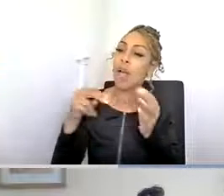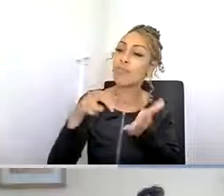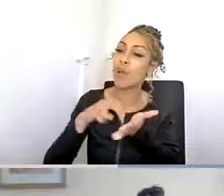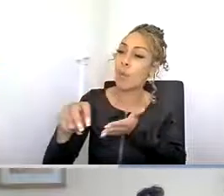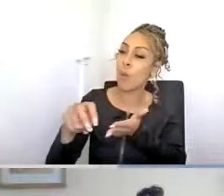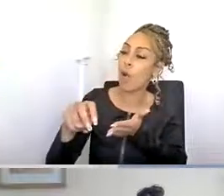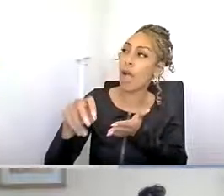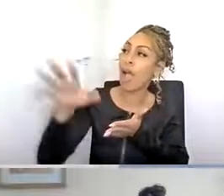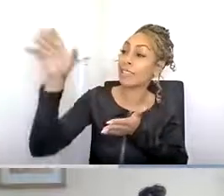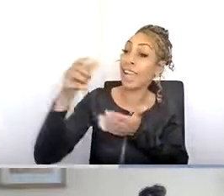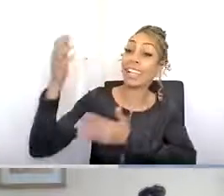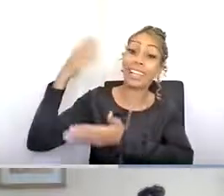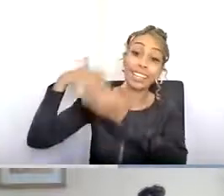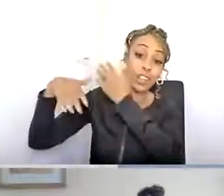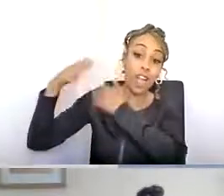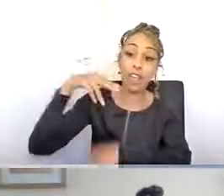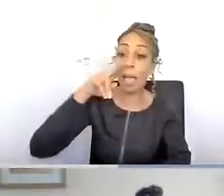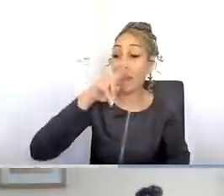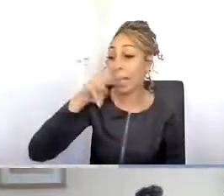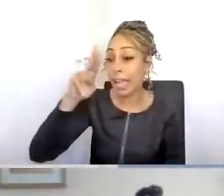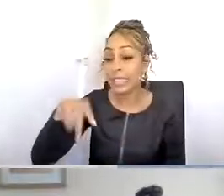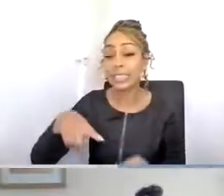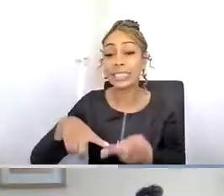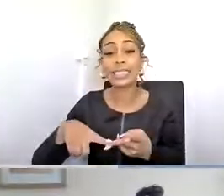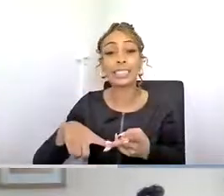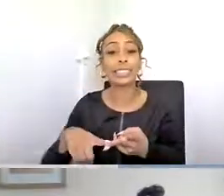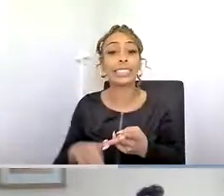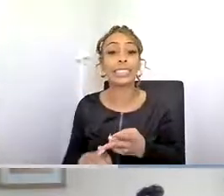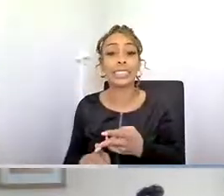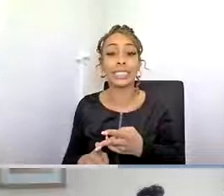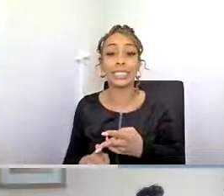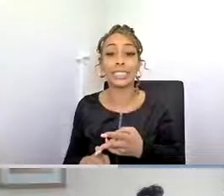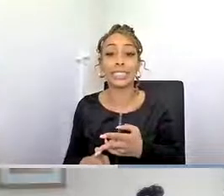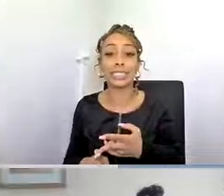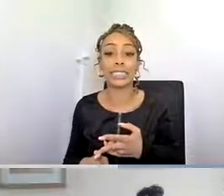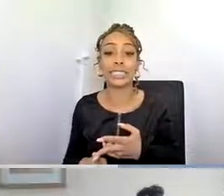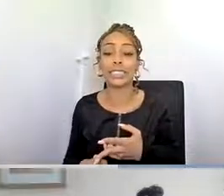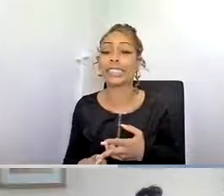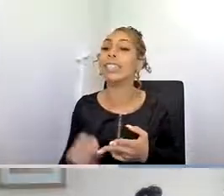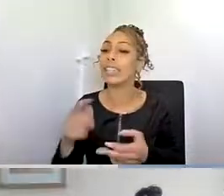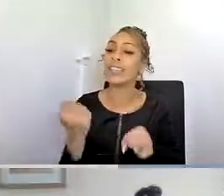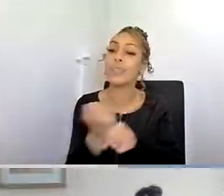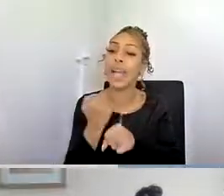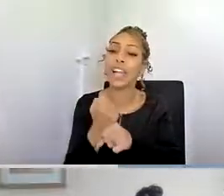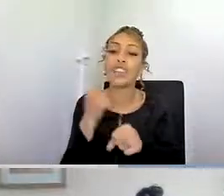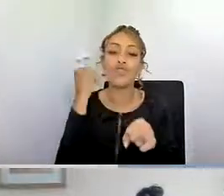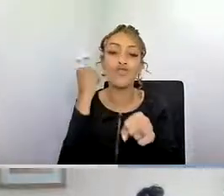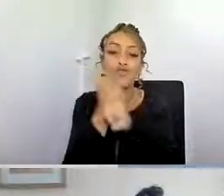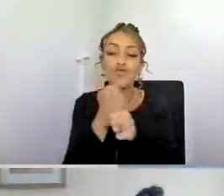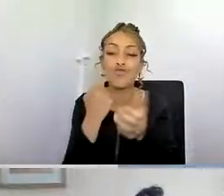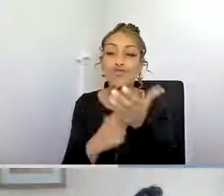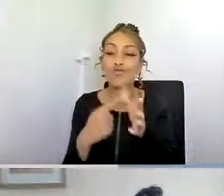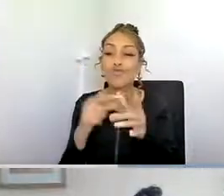historic paintings, for example, by Titian, or in this case, Veronese or Van Dyck, and she makes graphite